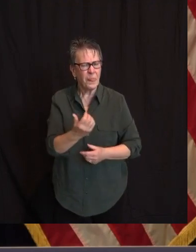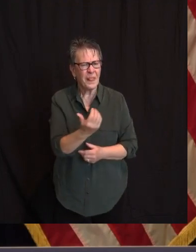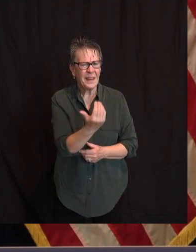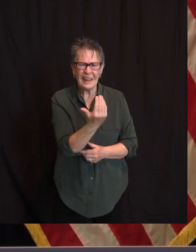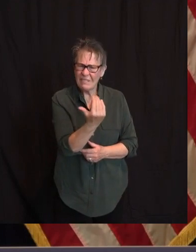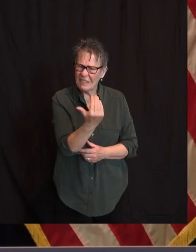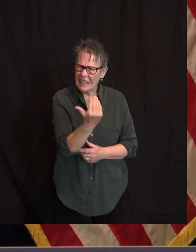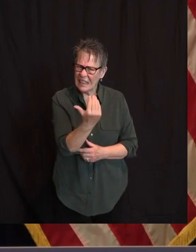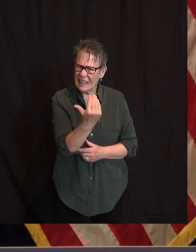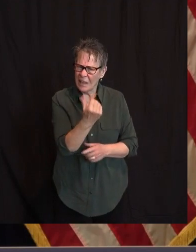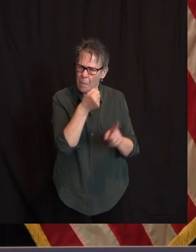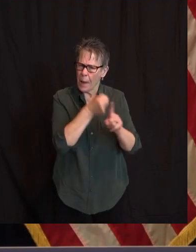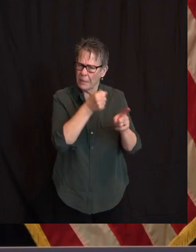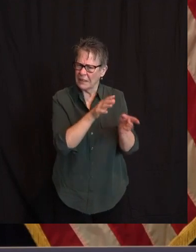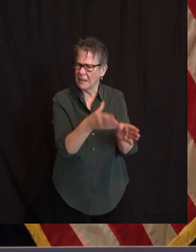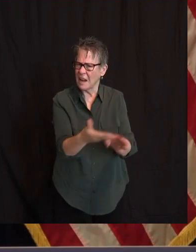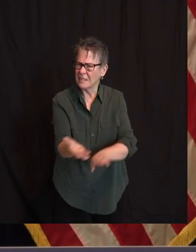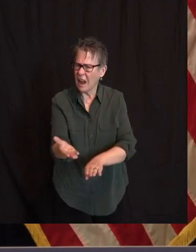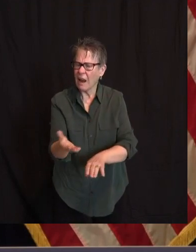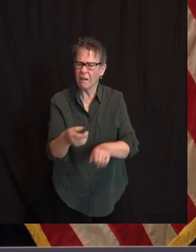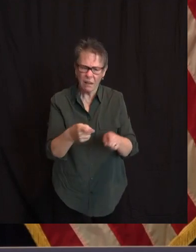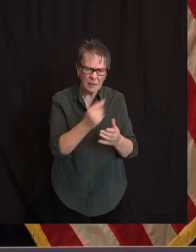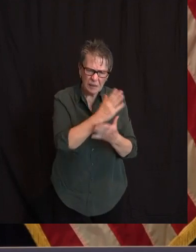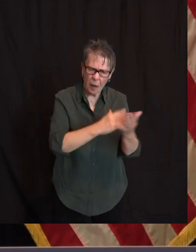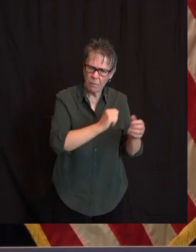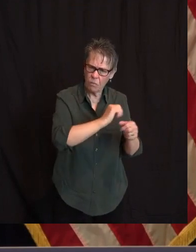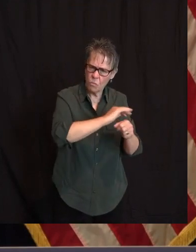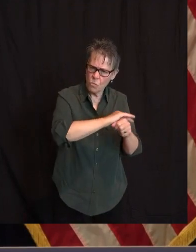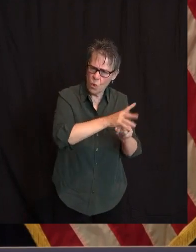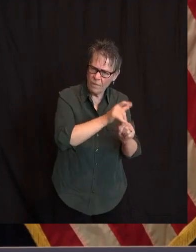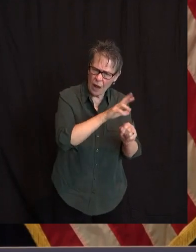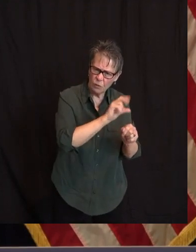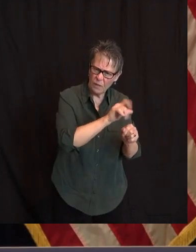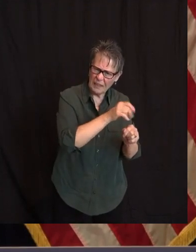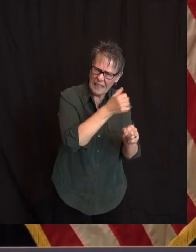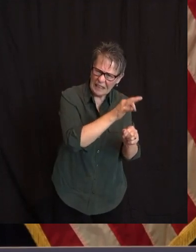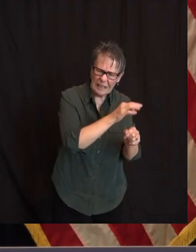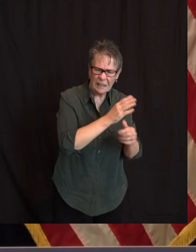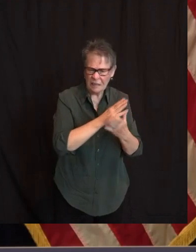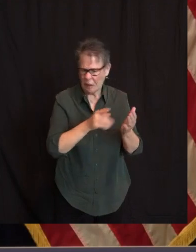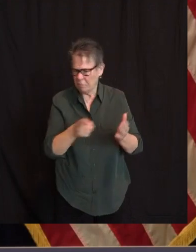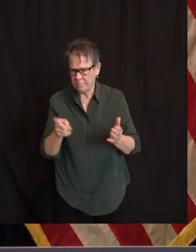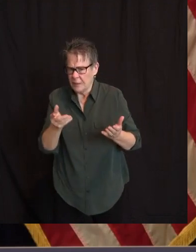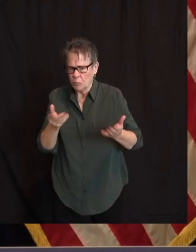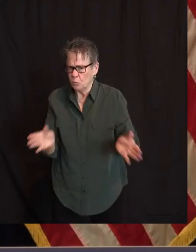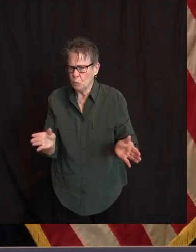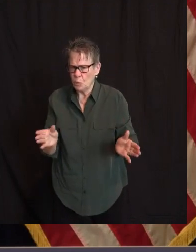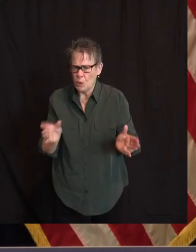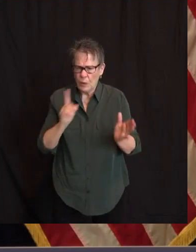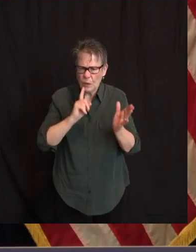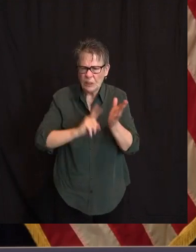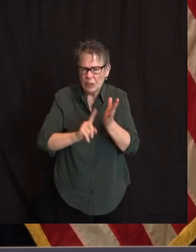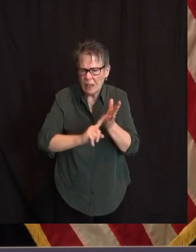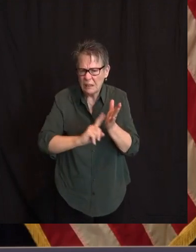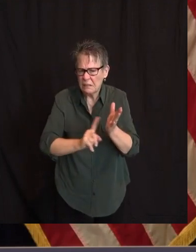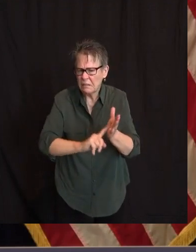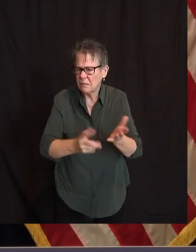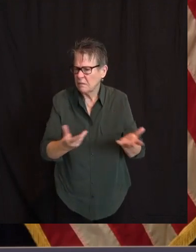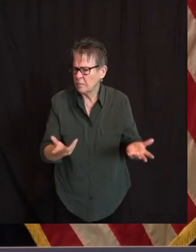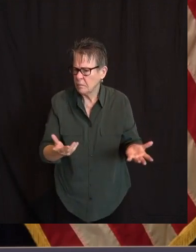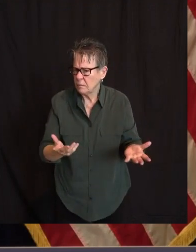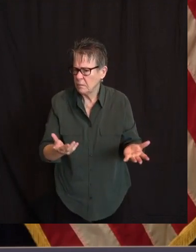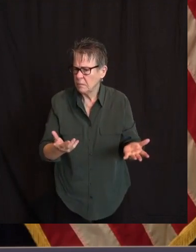attorney general is involved, I'm sure the advice I'm going to be given is to not comment on that. But obviously, it's something it's